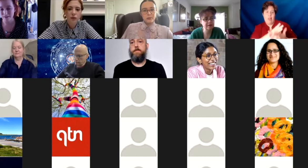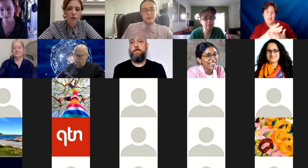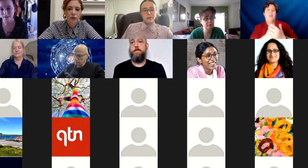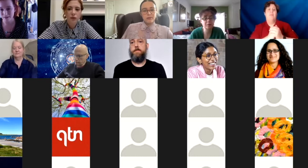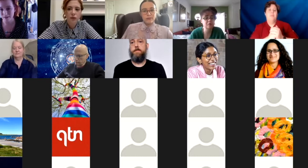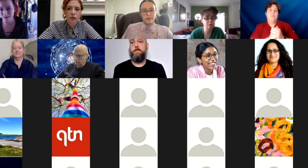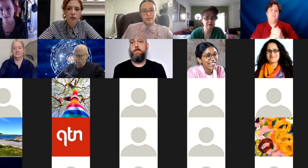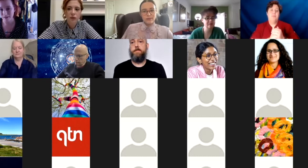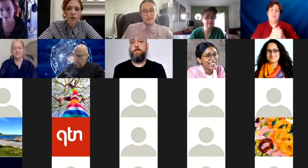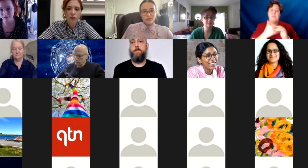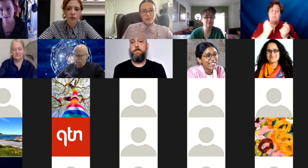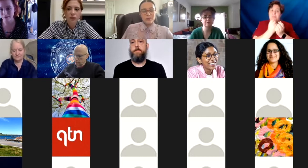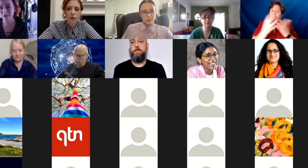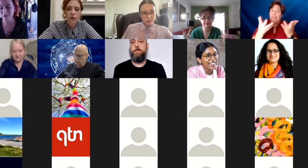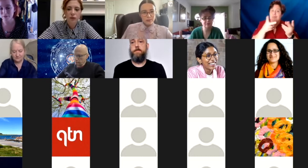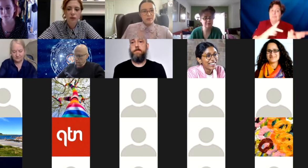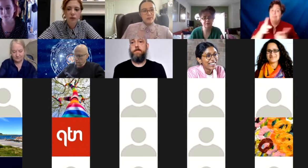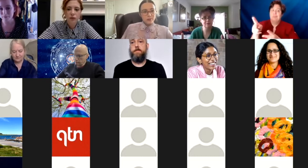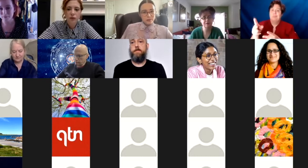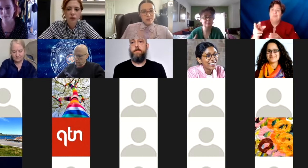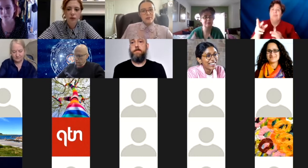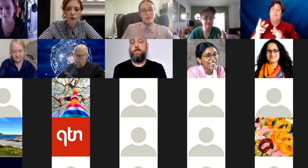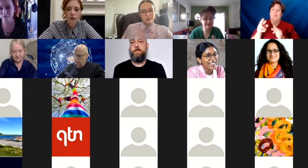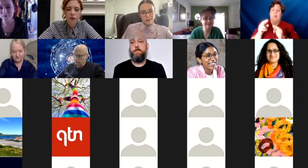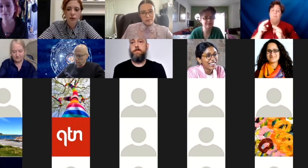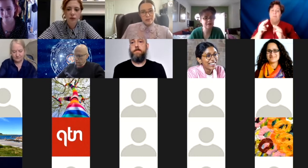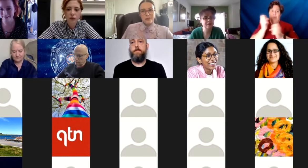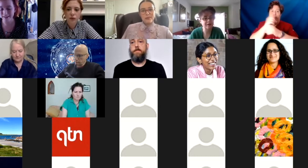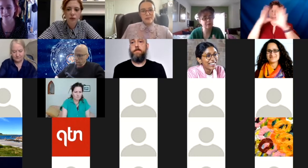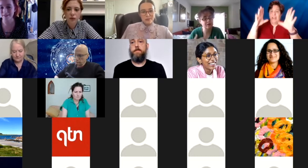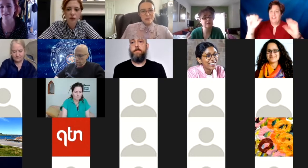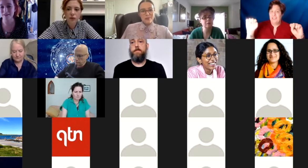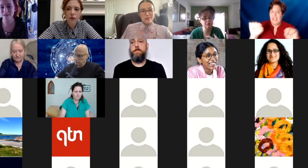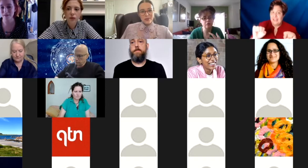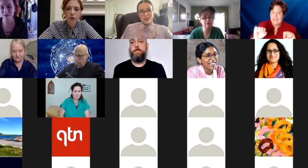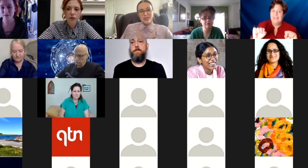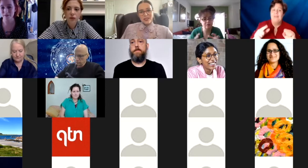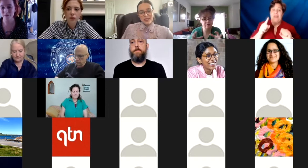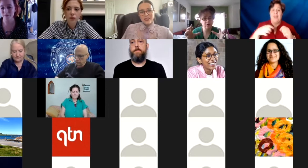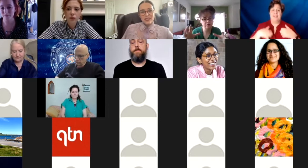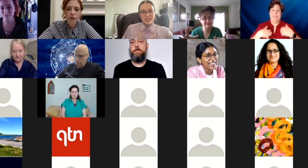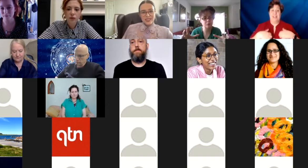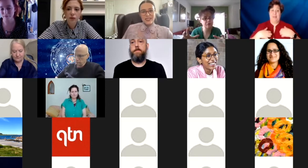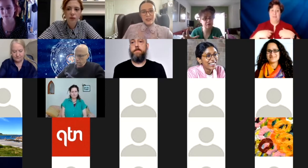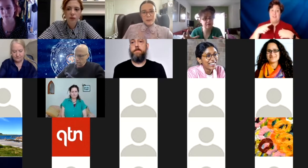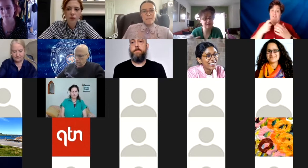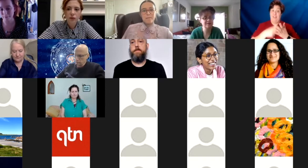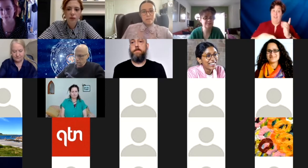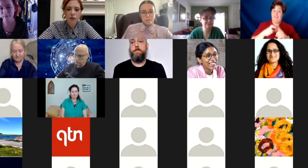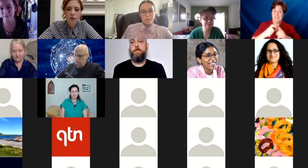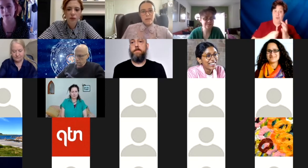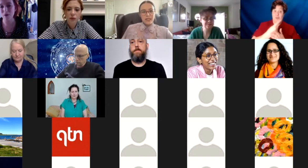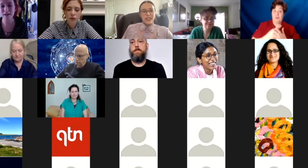yeah, there might be multiple ways that hopefully we can't imagine yet. And that would be the excitement of this sort of R&D